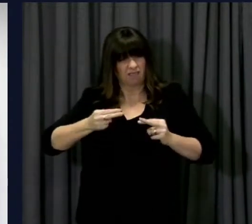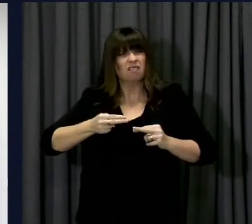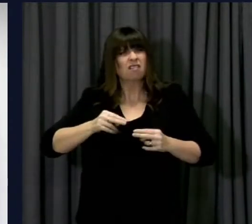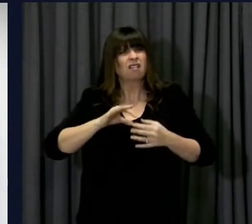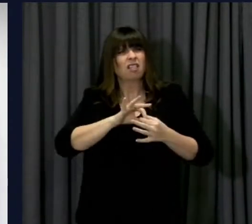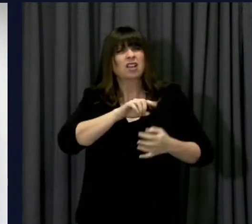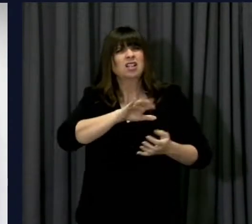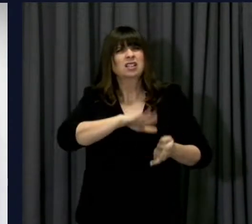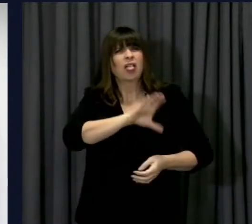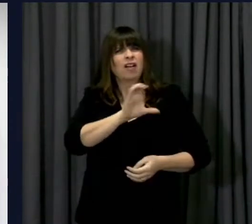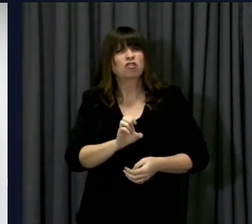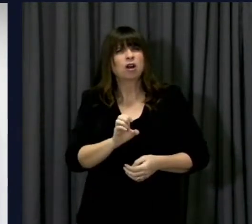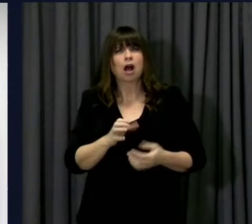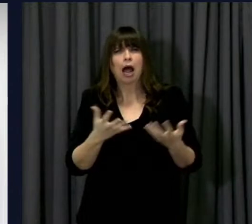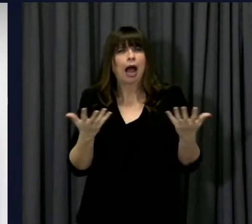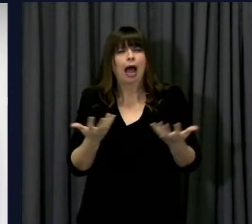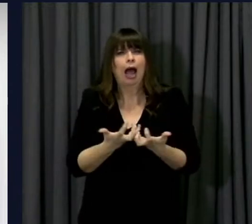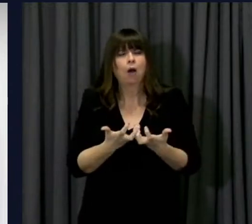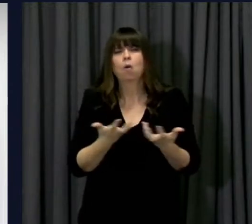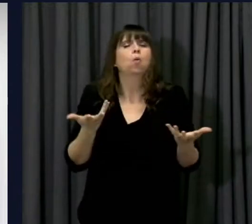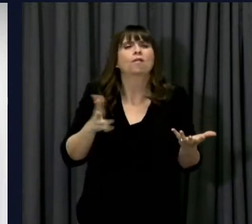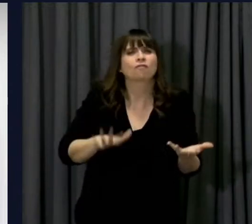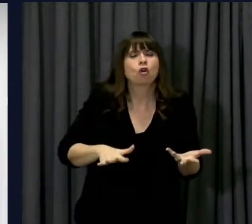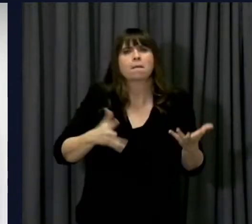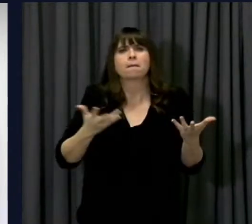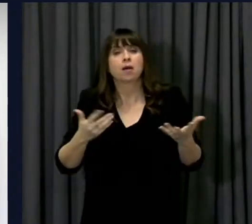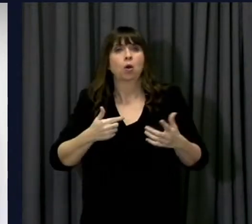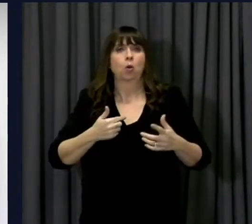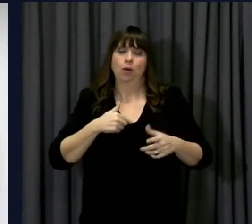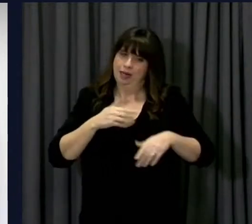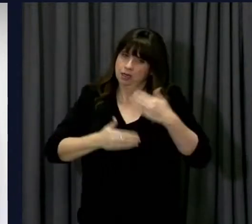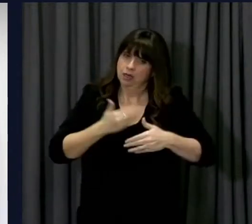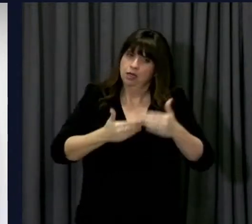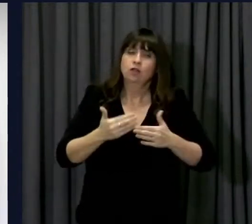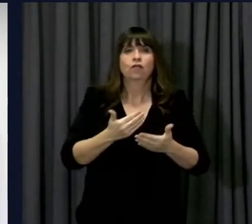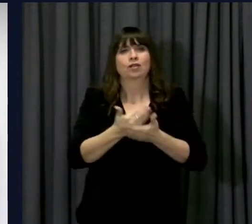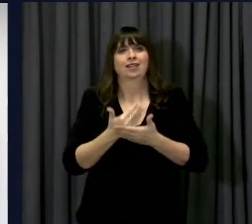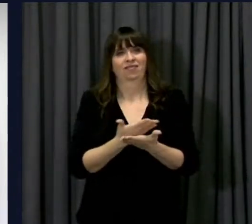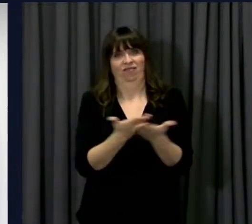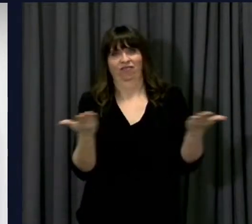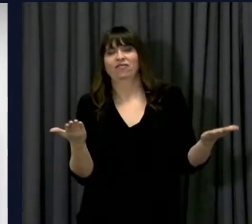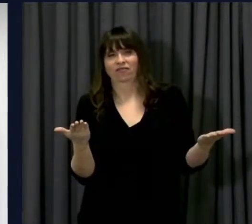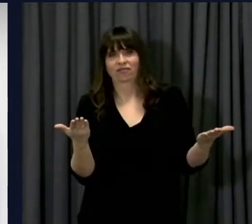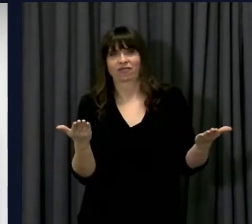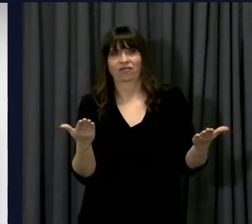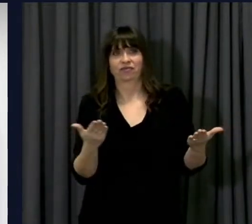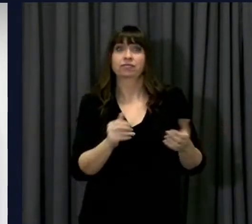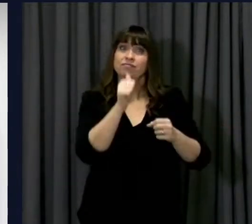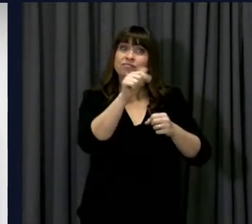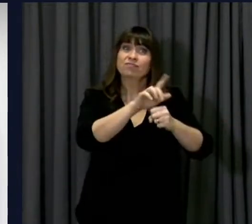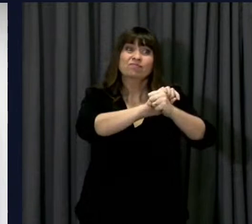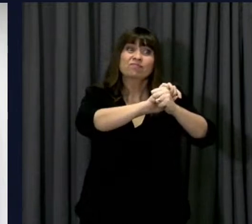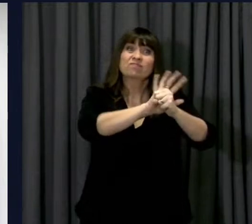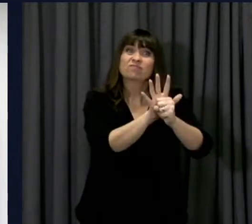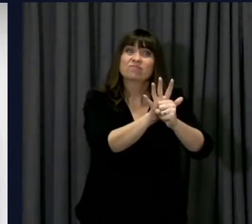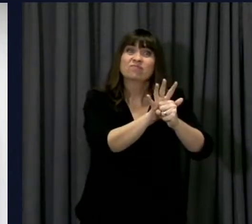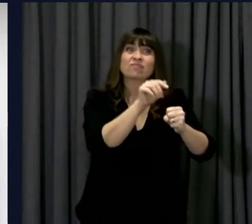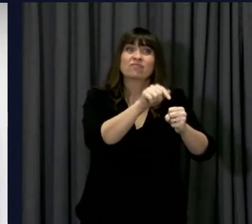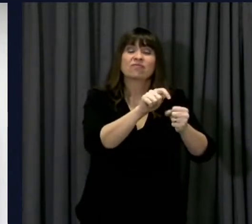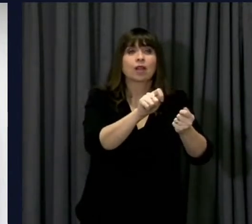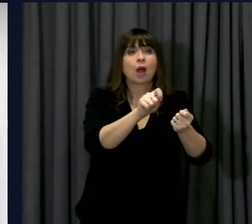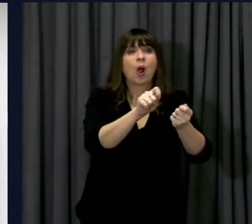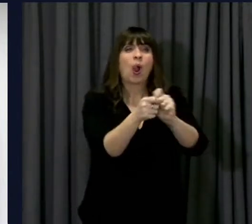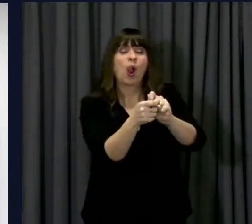can to keep people safe. The emergence of all of these new strains. First, the Kent